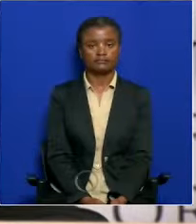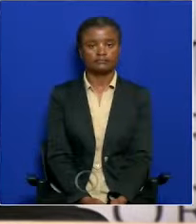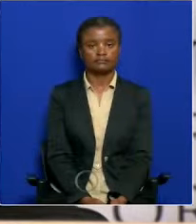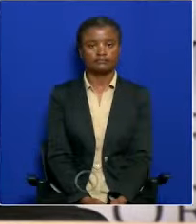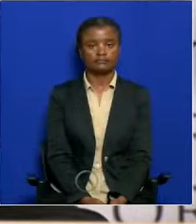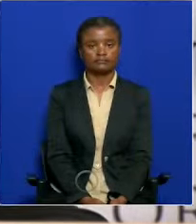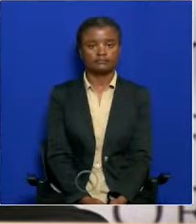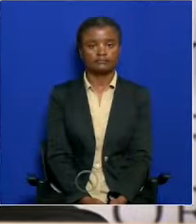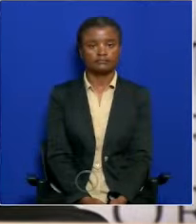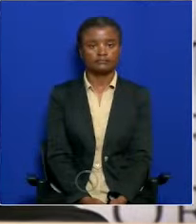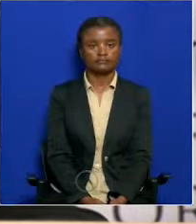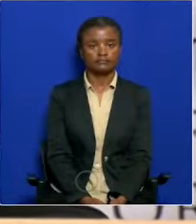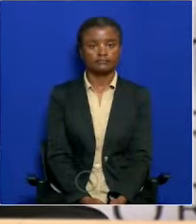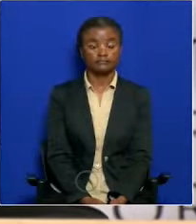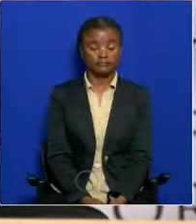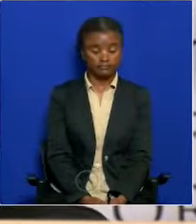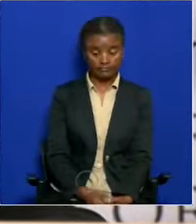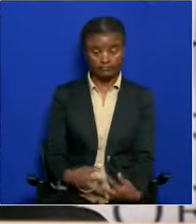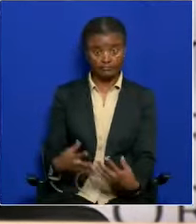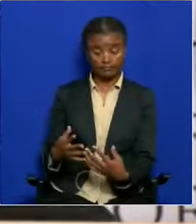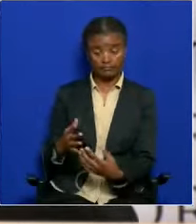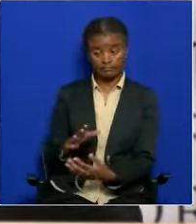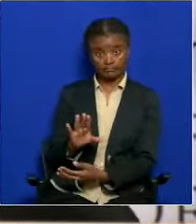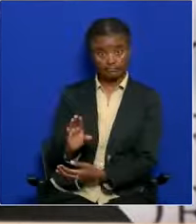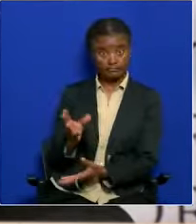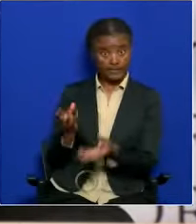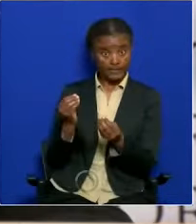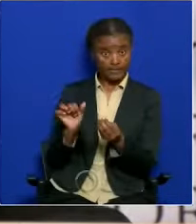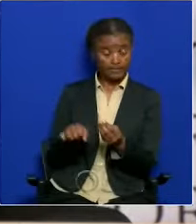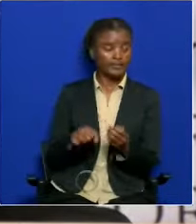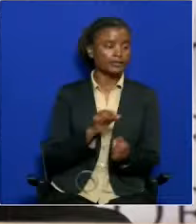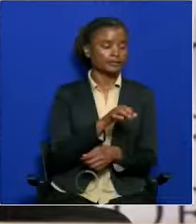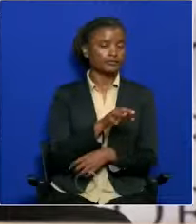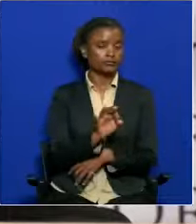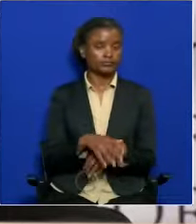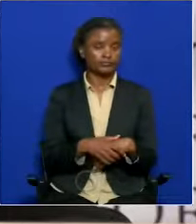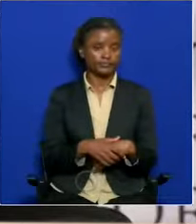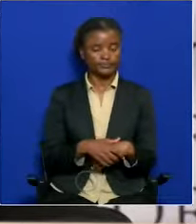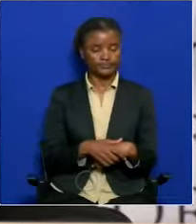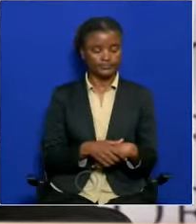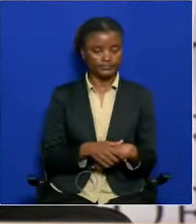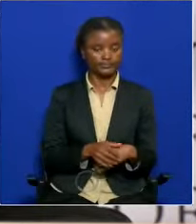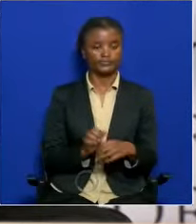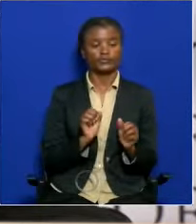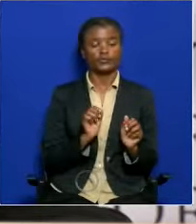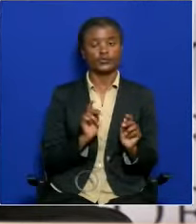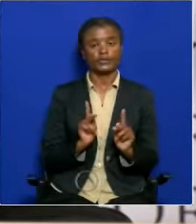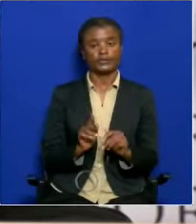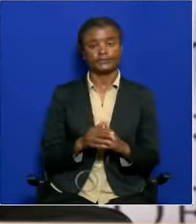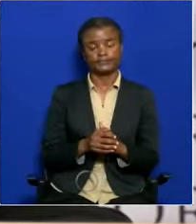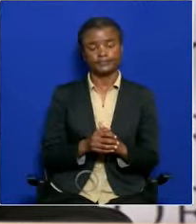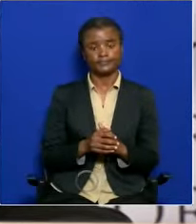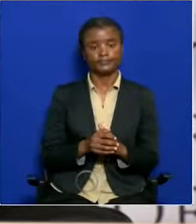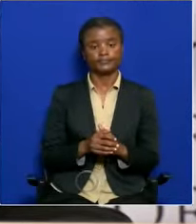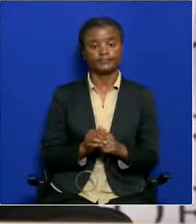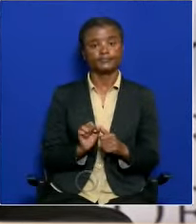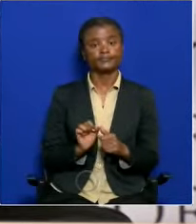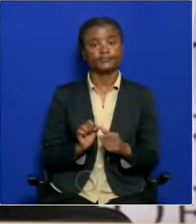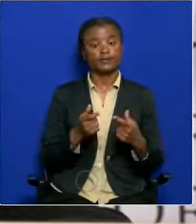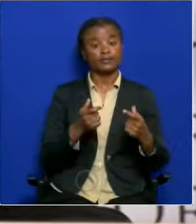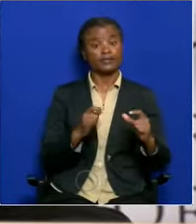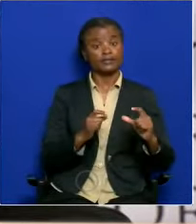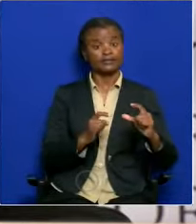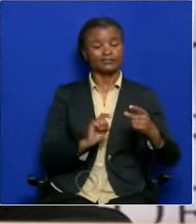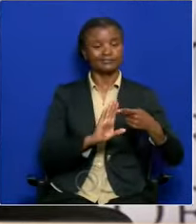You have it now, General? That's correct. Okay. So we can skip the first paragraph. You don't need to